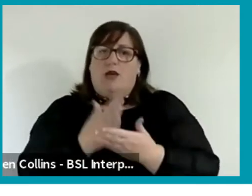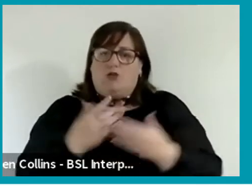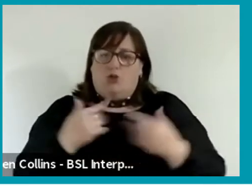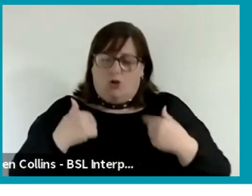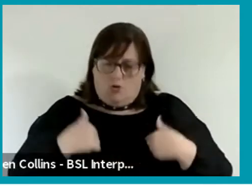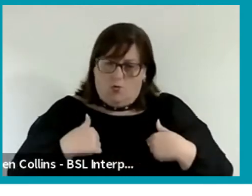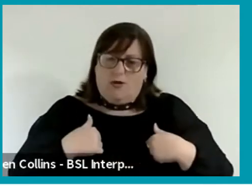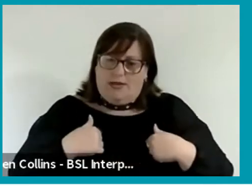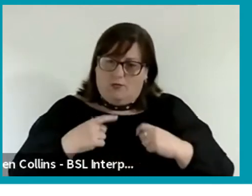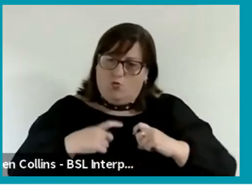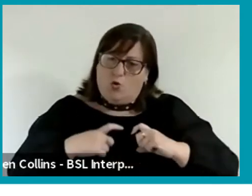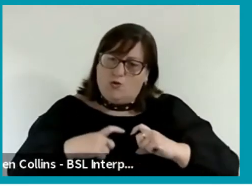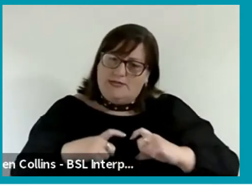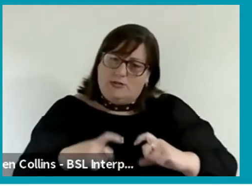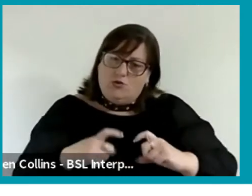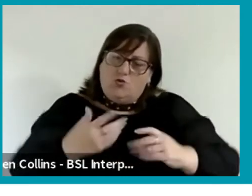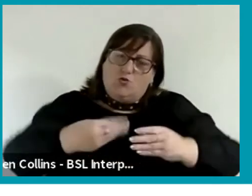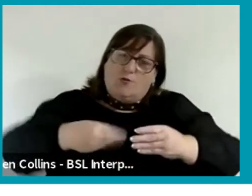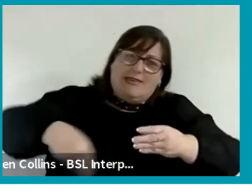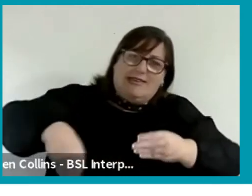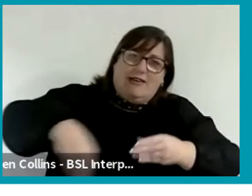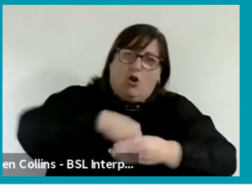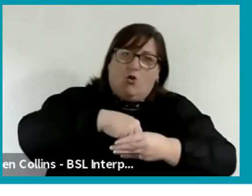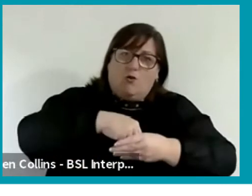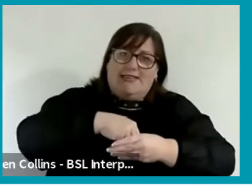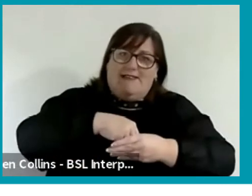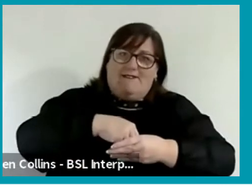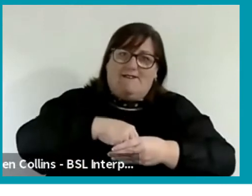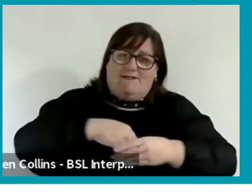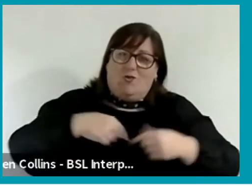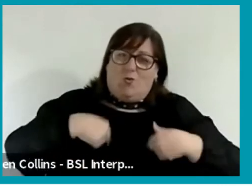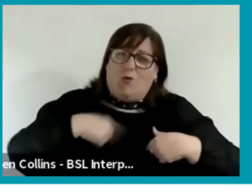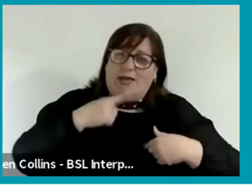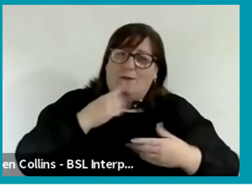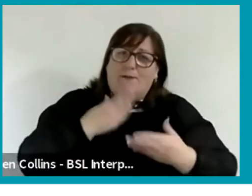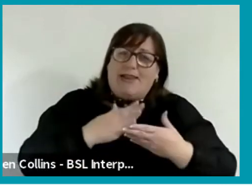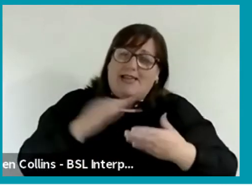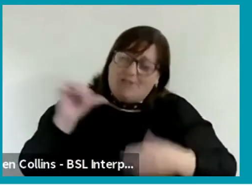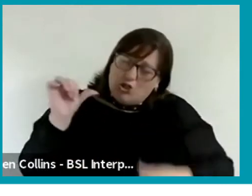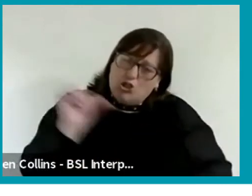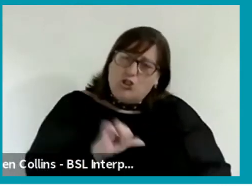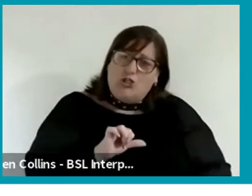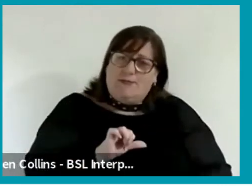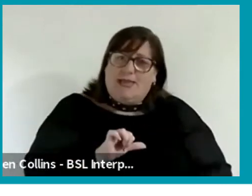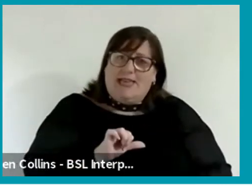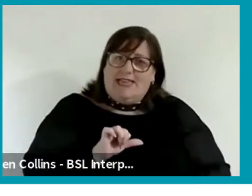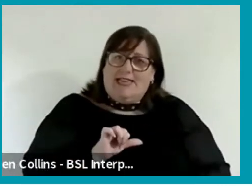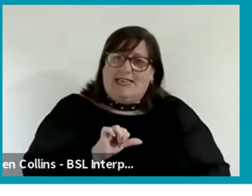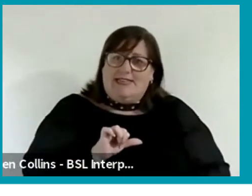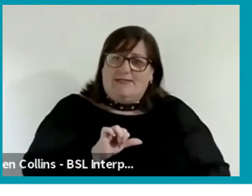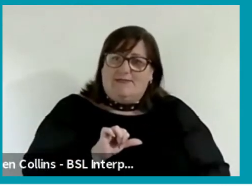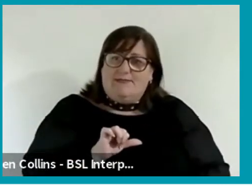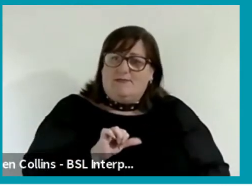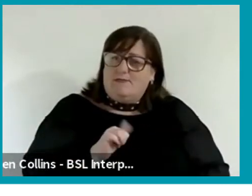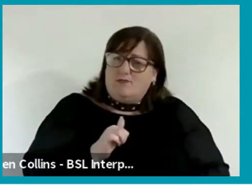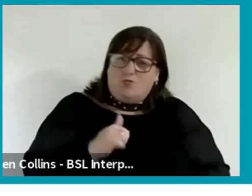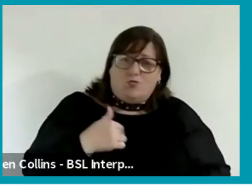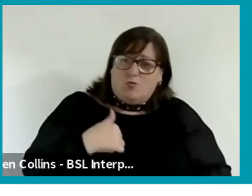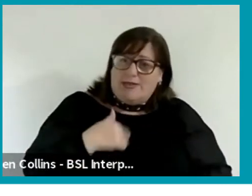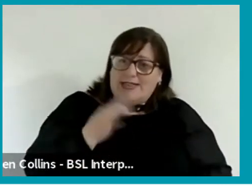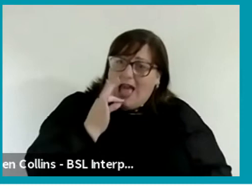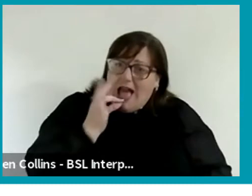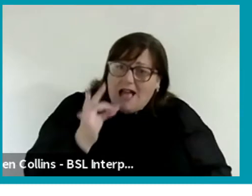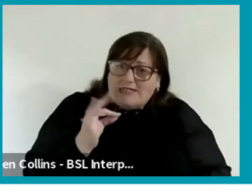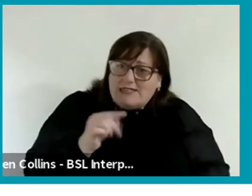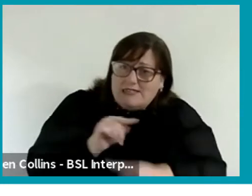we believe it should be, is more about asking others, is it really, what would you change? Asking for feedback